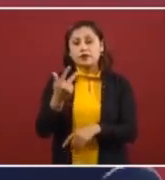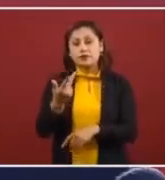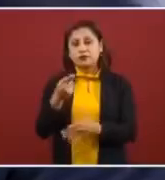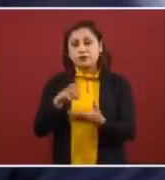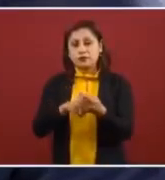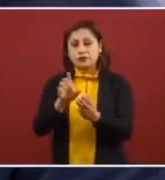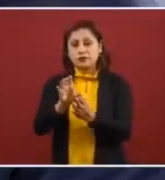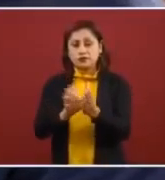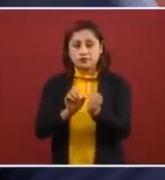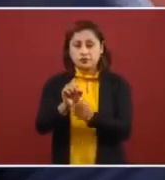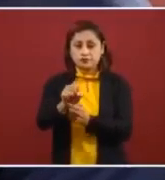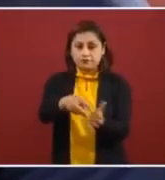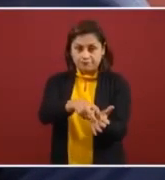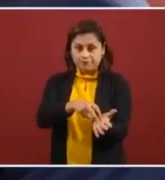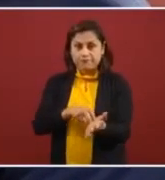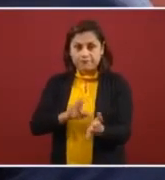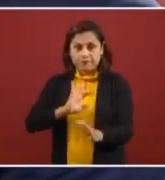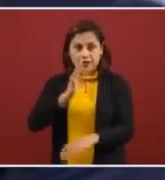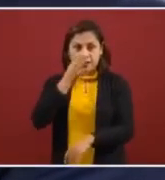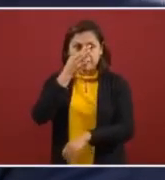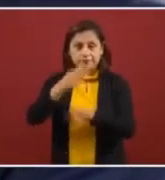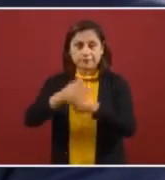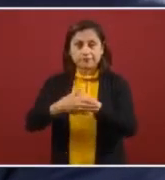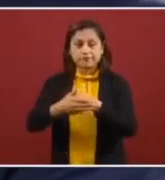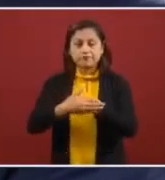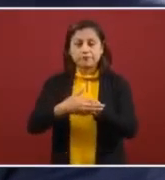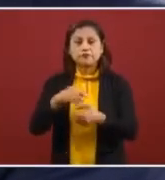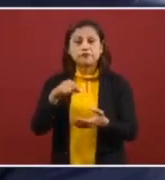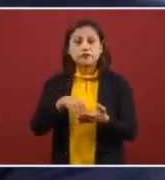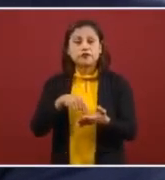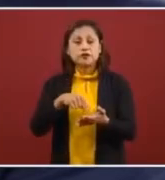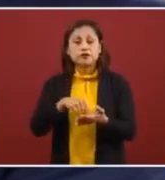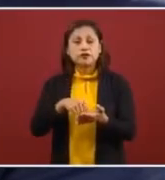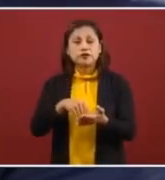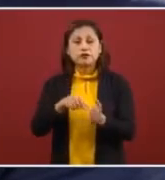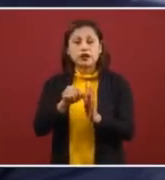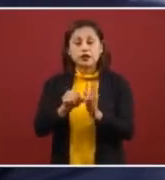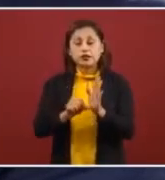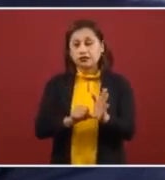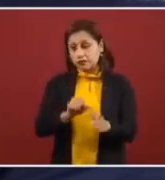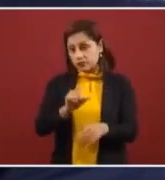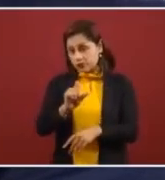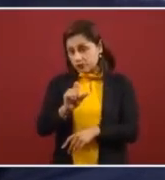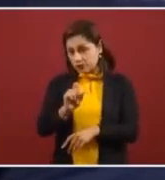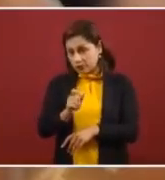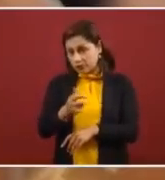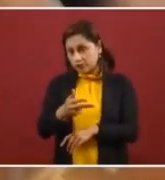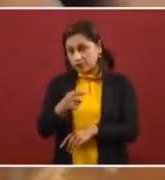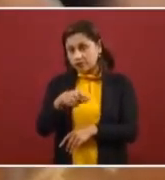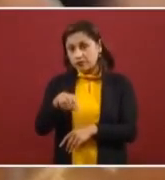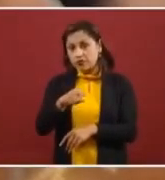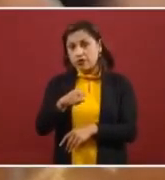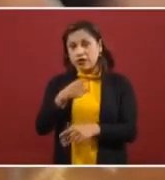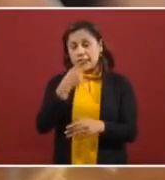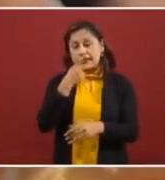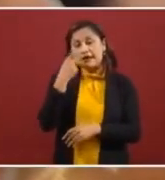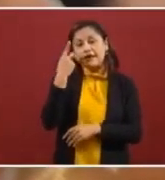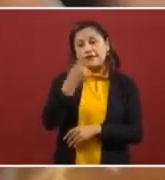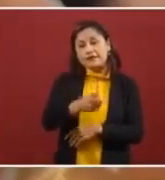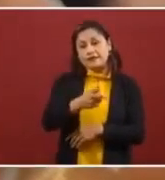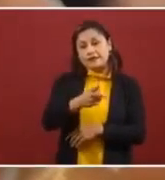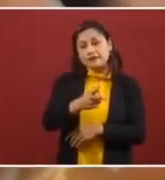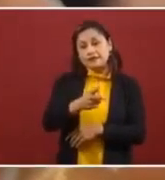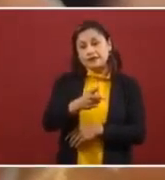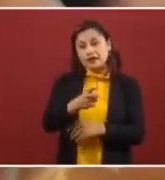28 of the Constitution. Para que así como ese artículo se prohíbe la existencia de